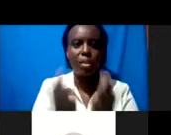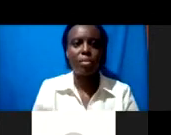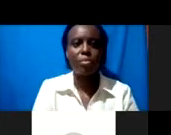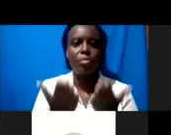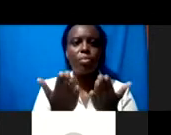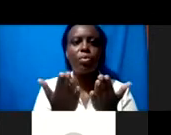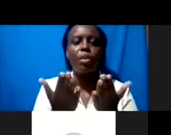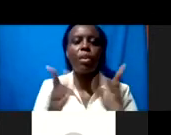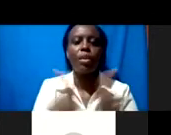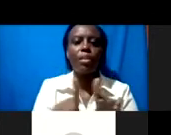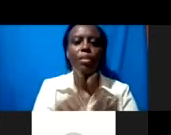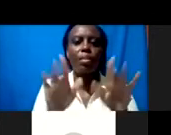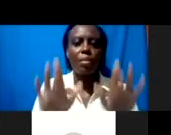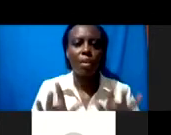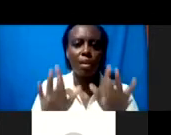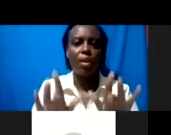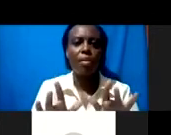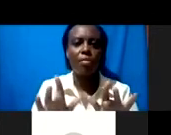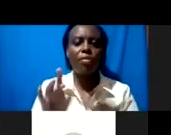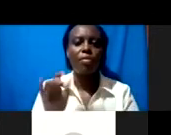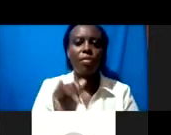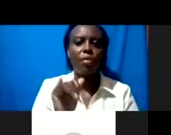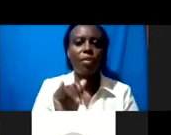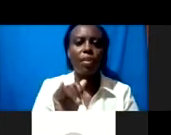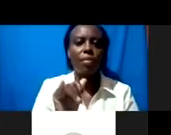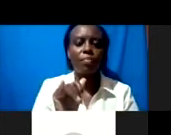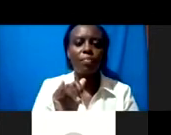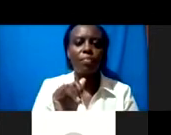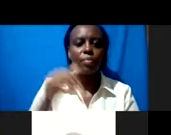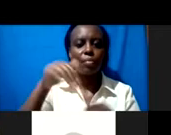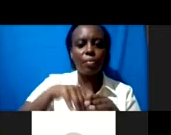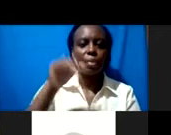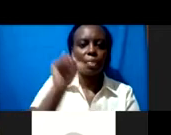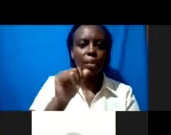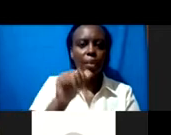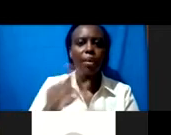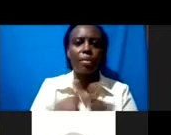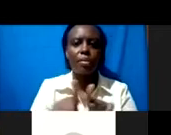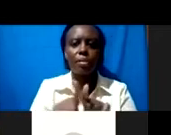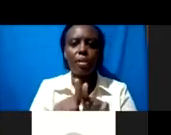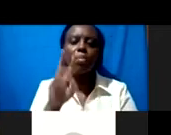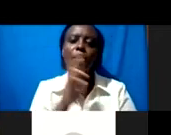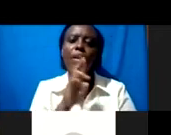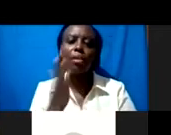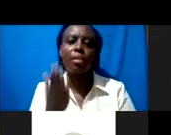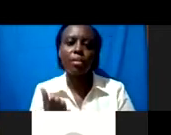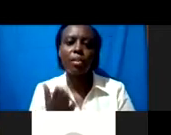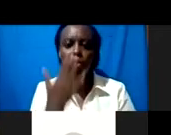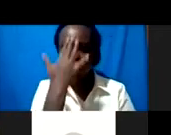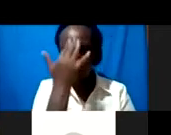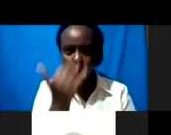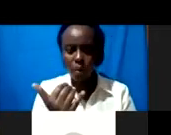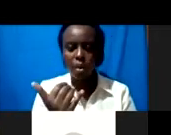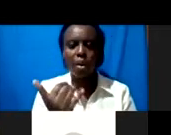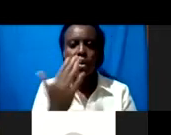must also be careful to note that in that may also be risks, because there are